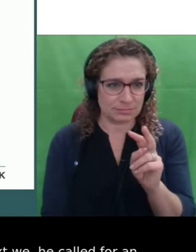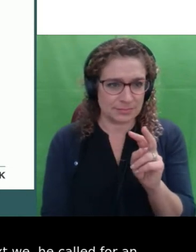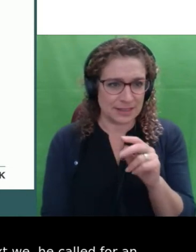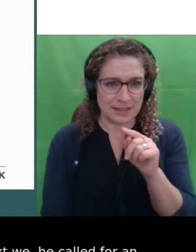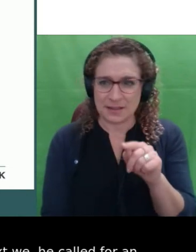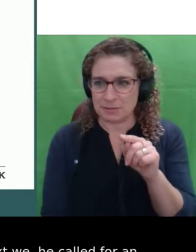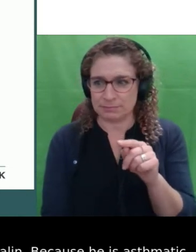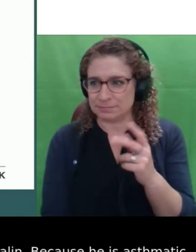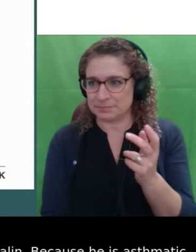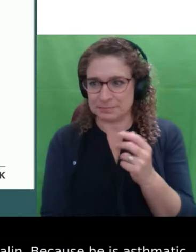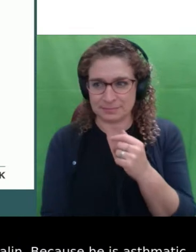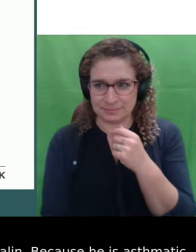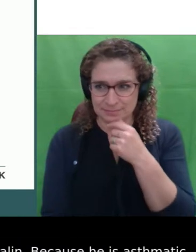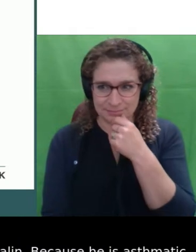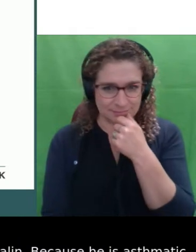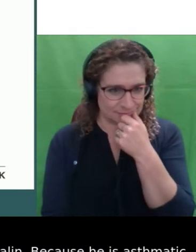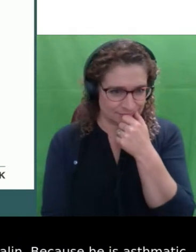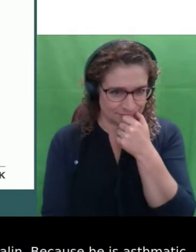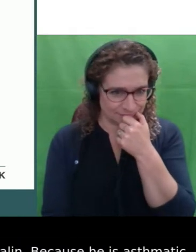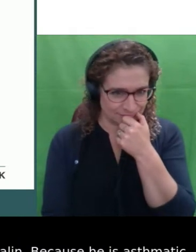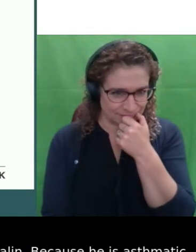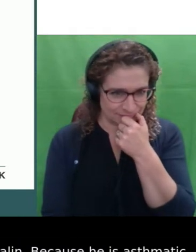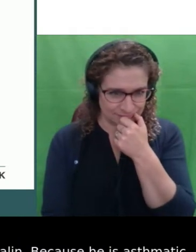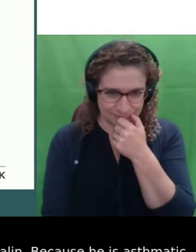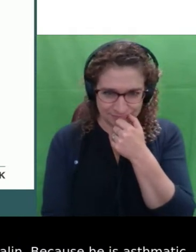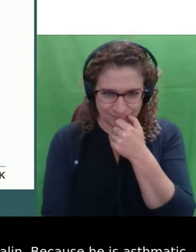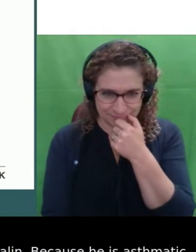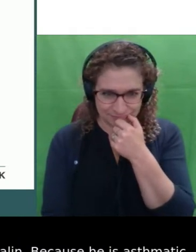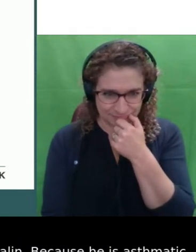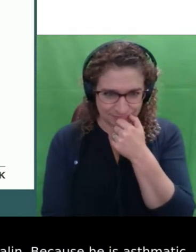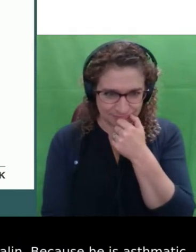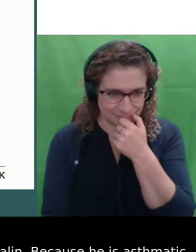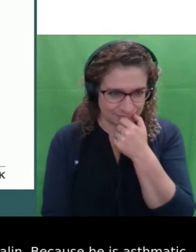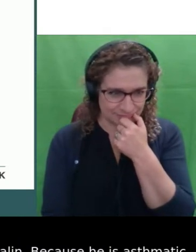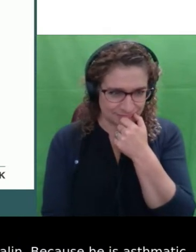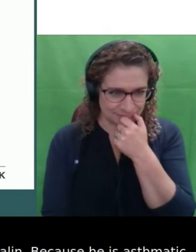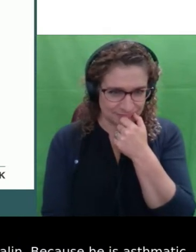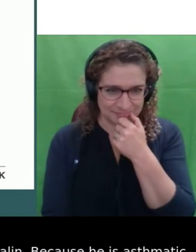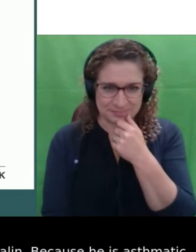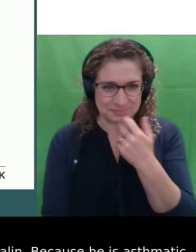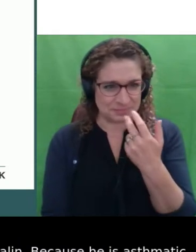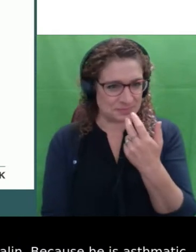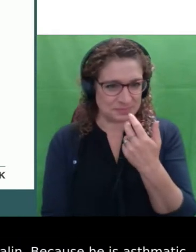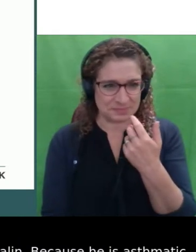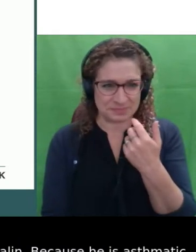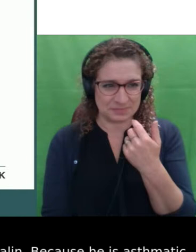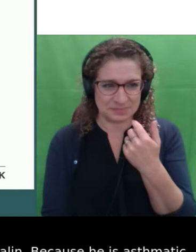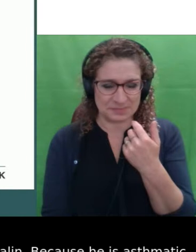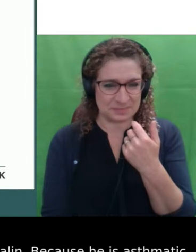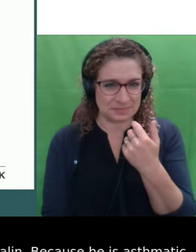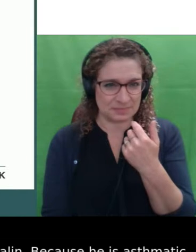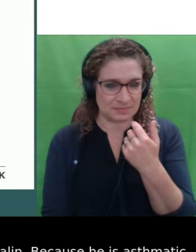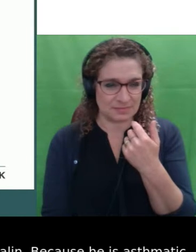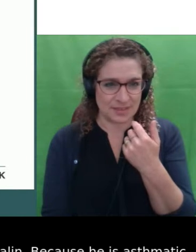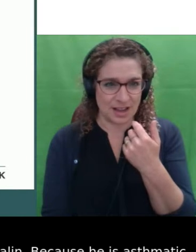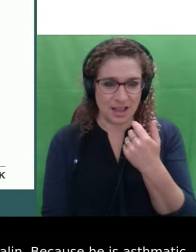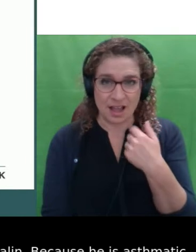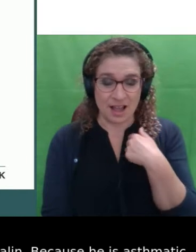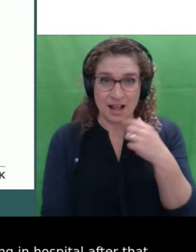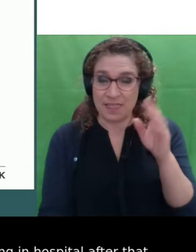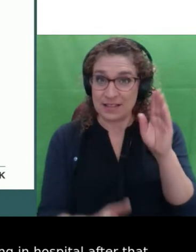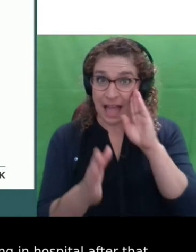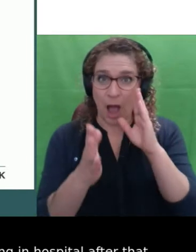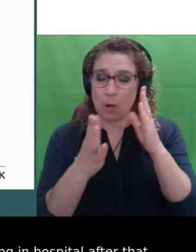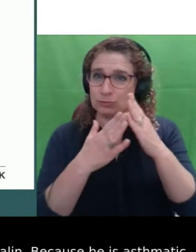now really important six hours of monitoring in hospital after that and would anyone like any suggestions as to why